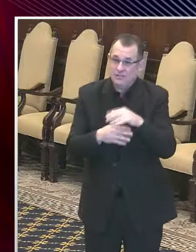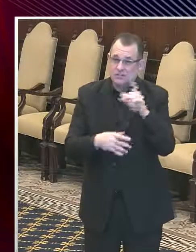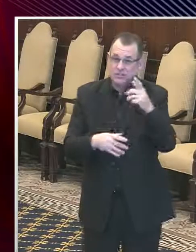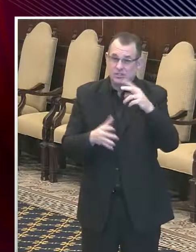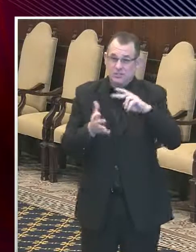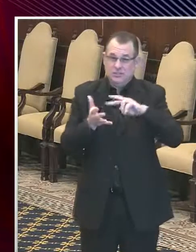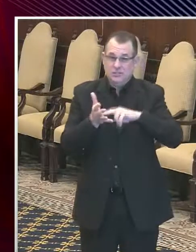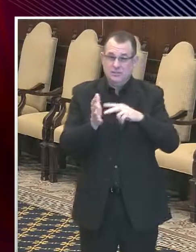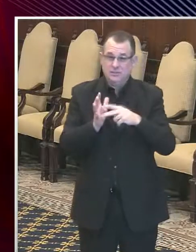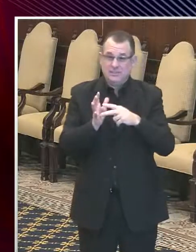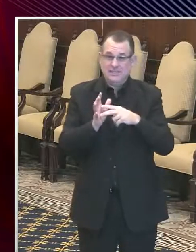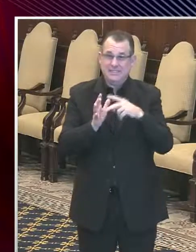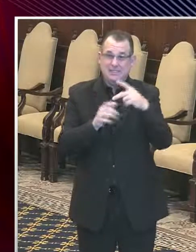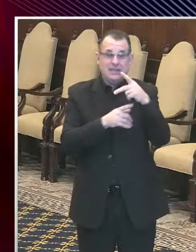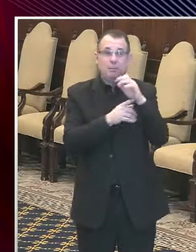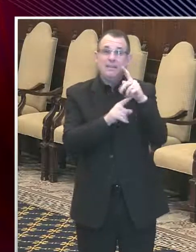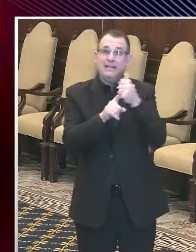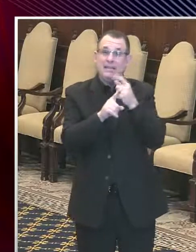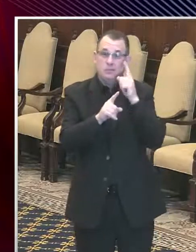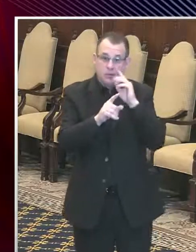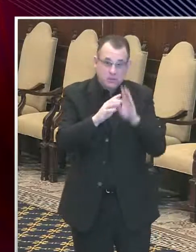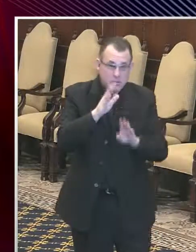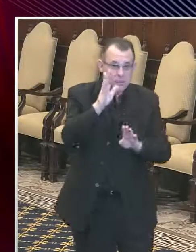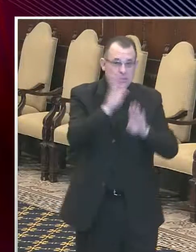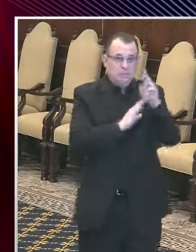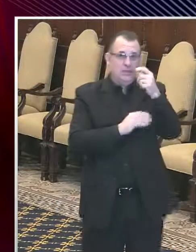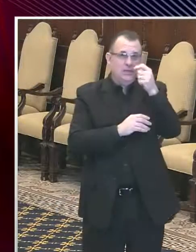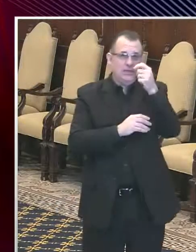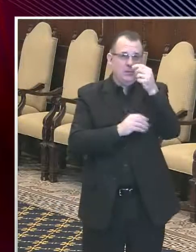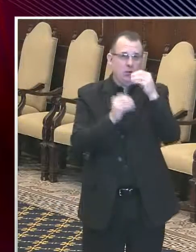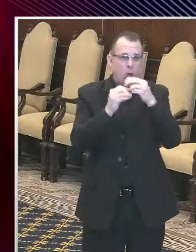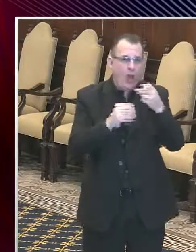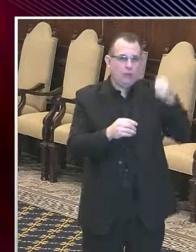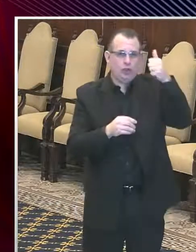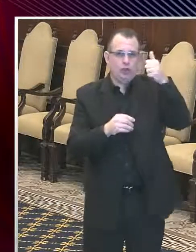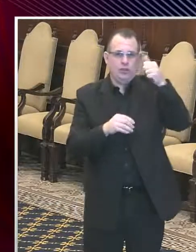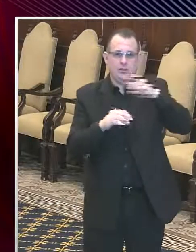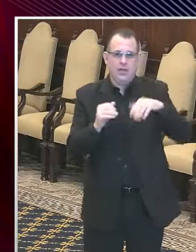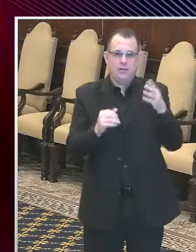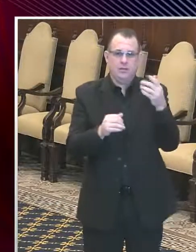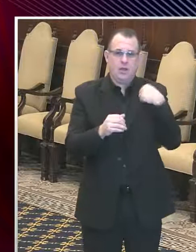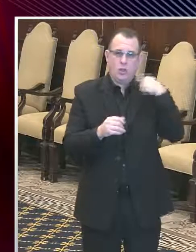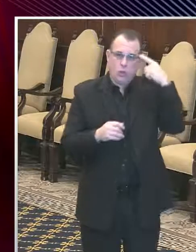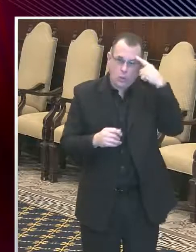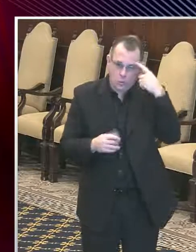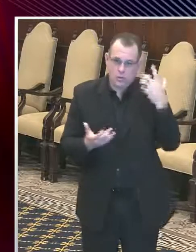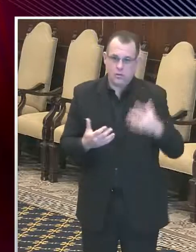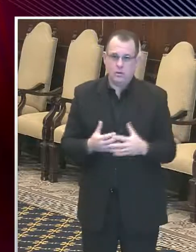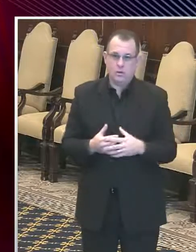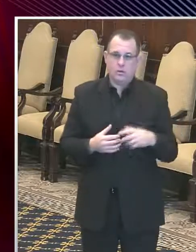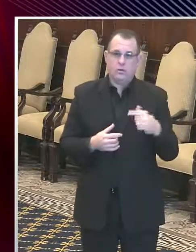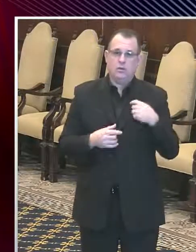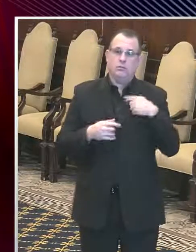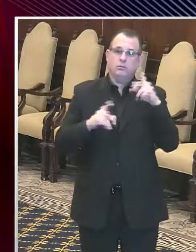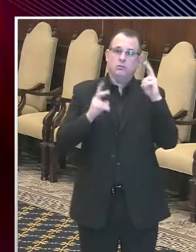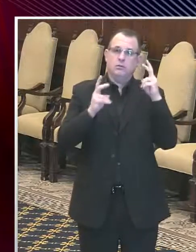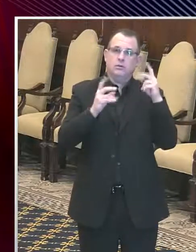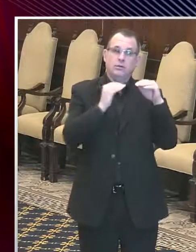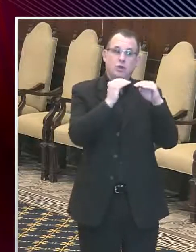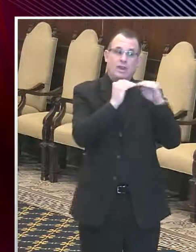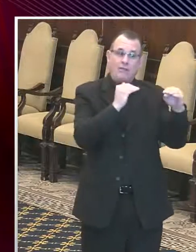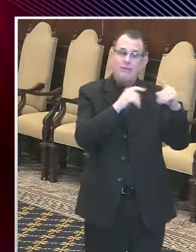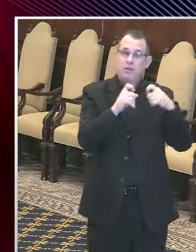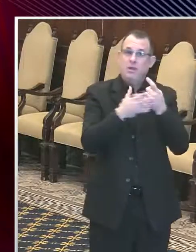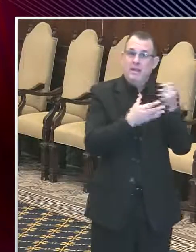thought. If you look at the graph on our website, you can see that. But we're running pretty much level to where we've been in the last week or so. Again, check the